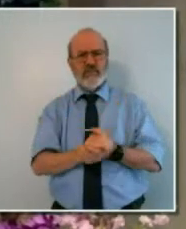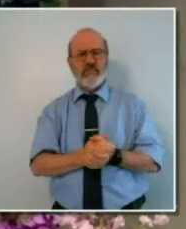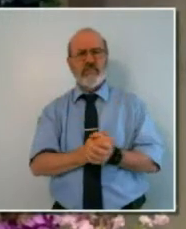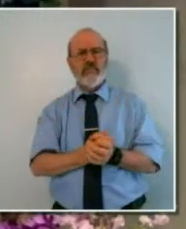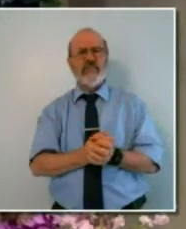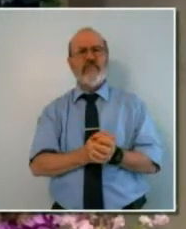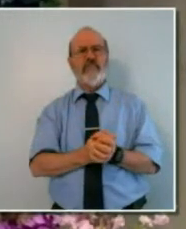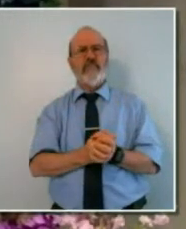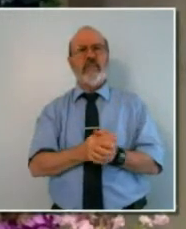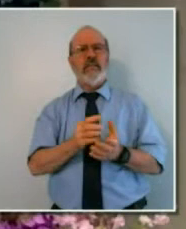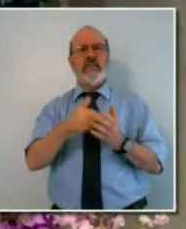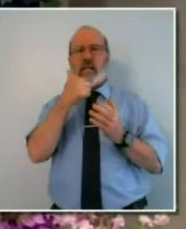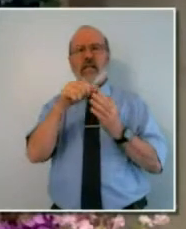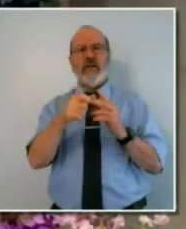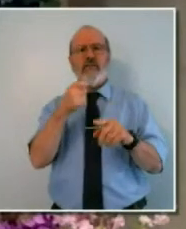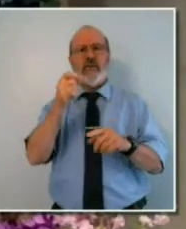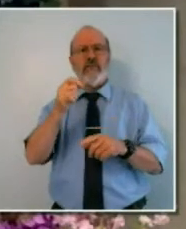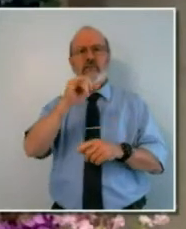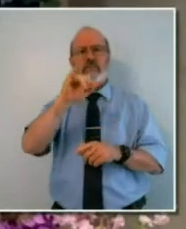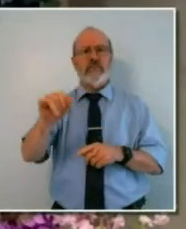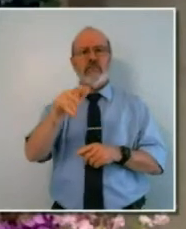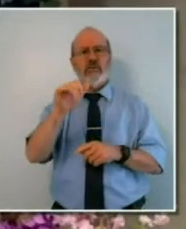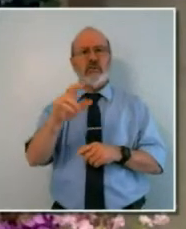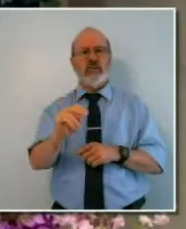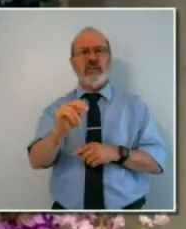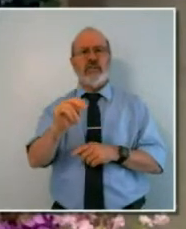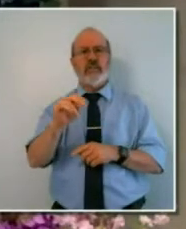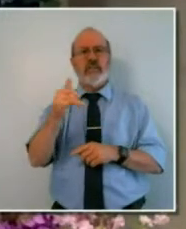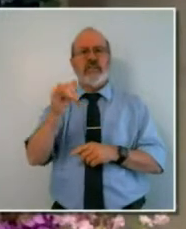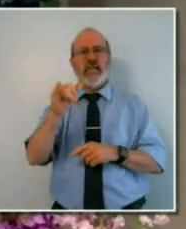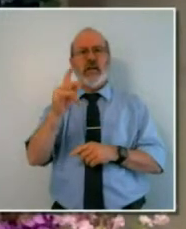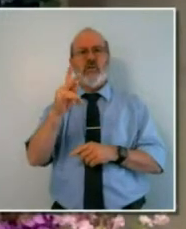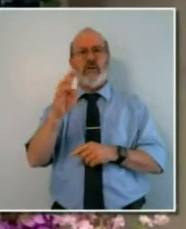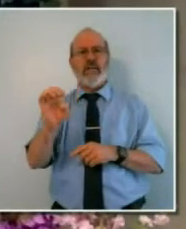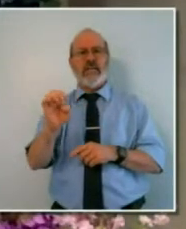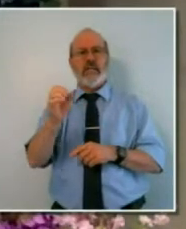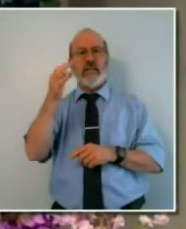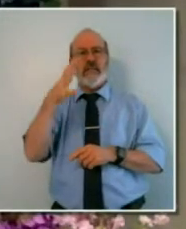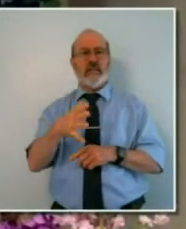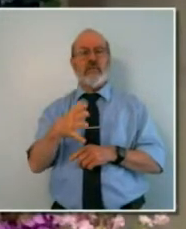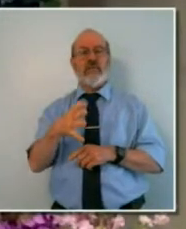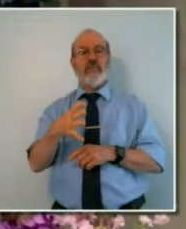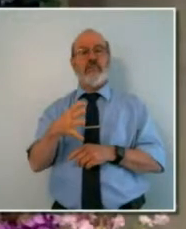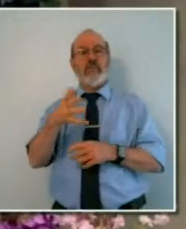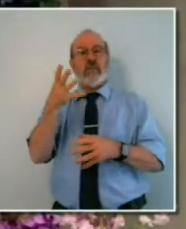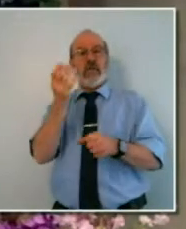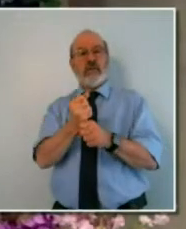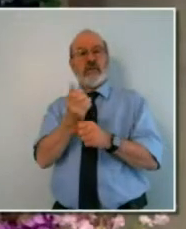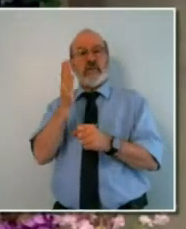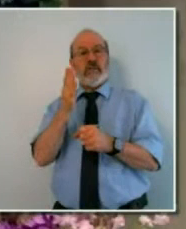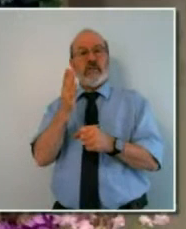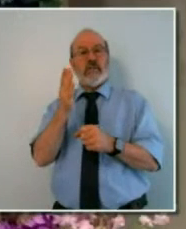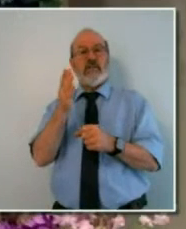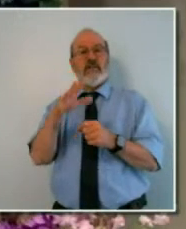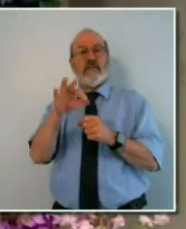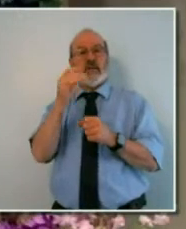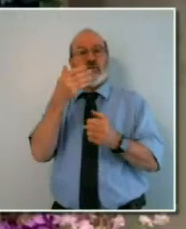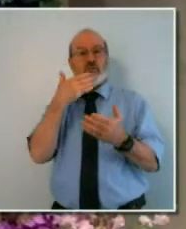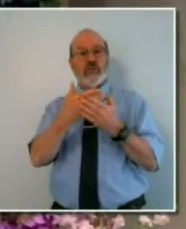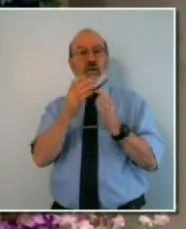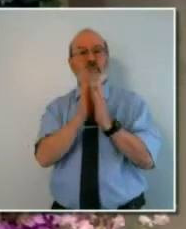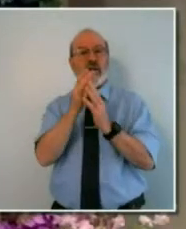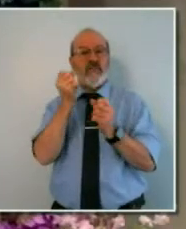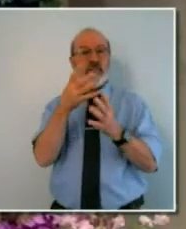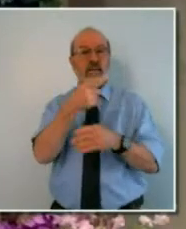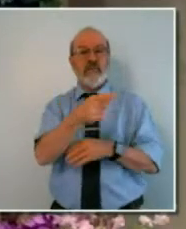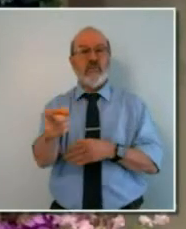this is a letter from Jason Yellowknee, the pastor. I trust this message finds you well. I'm praying for many of you who